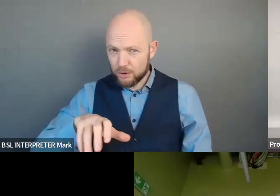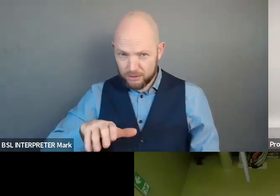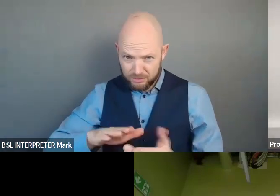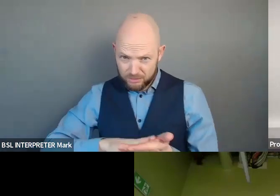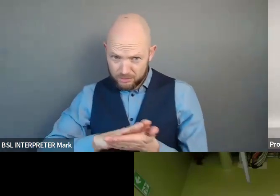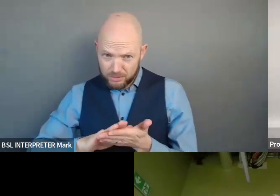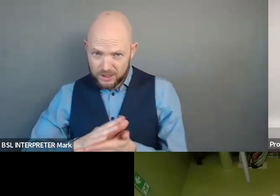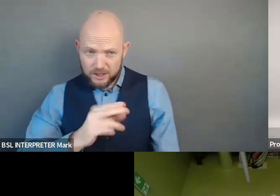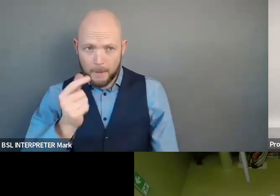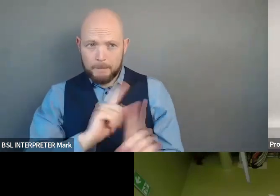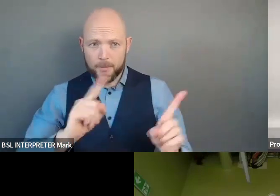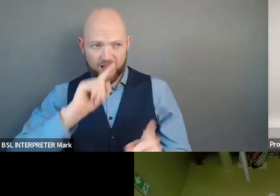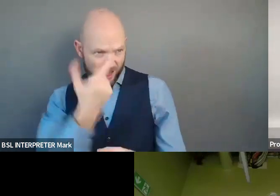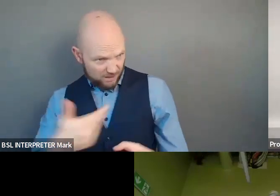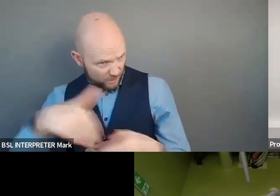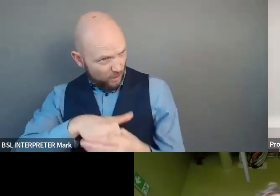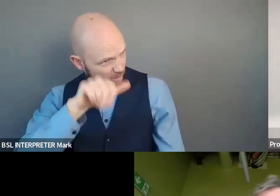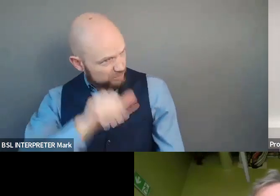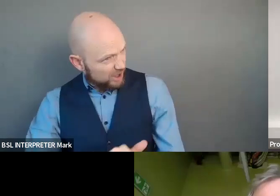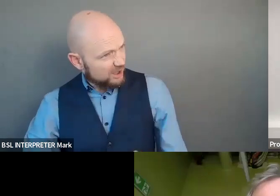research intensive institutions? What do you think?